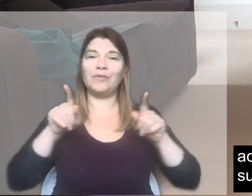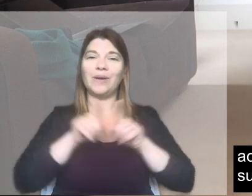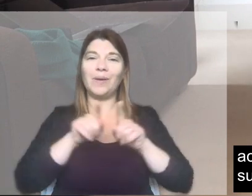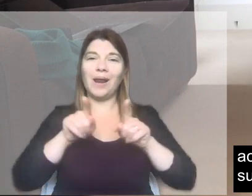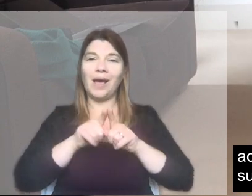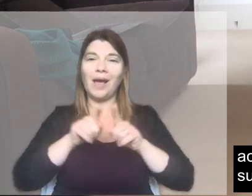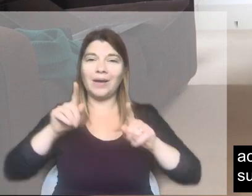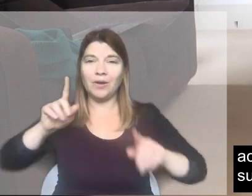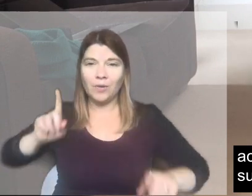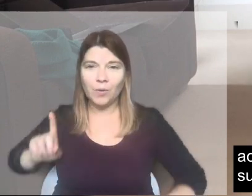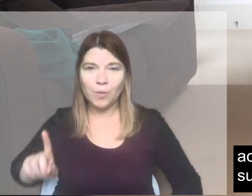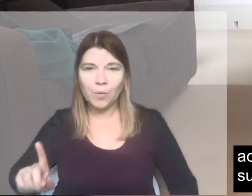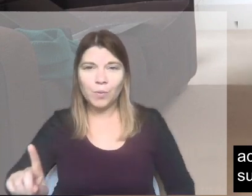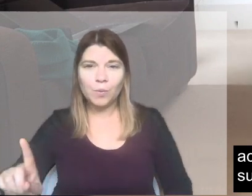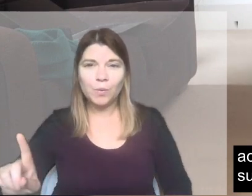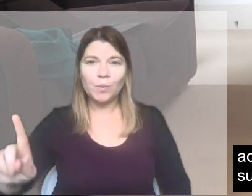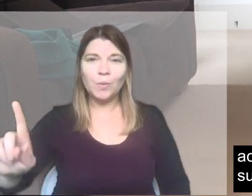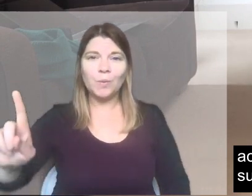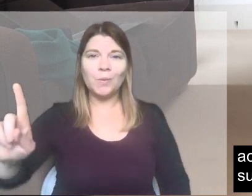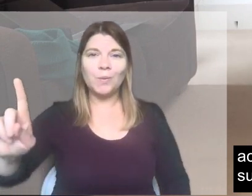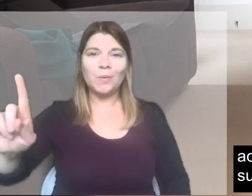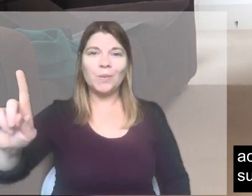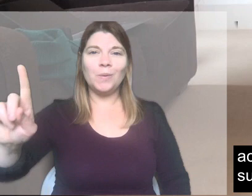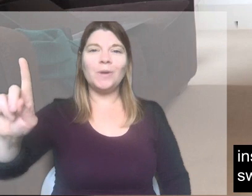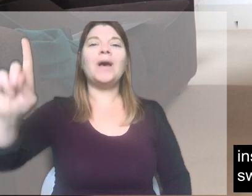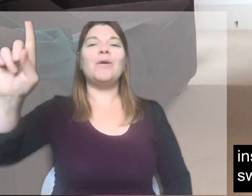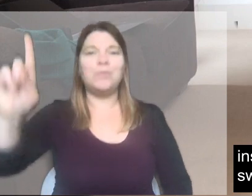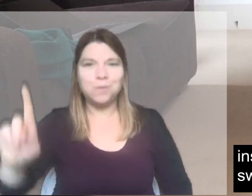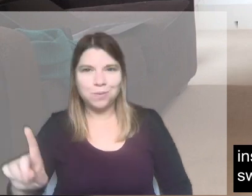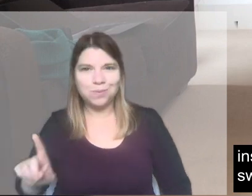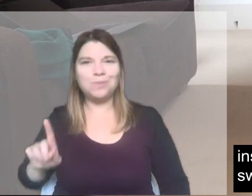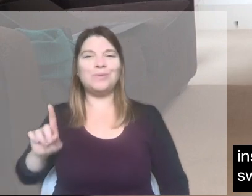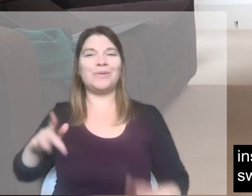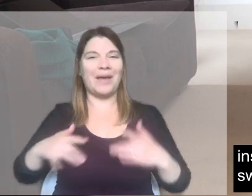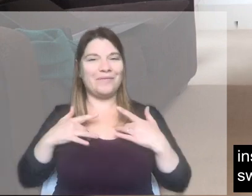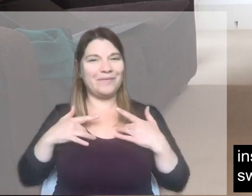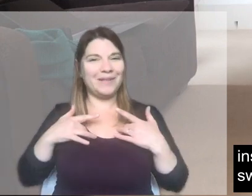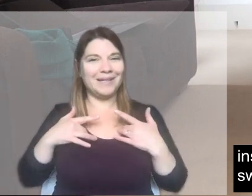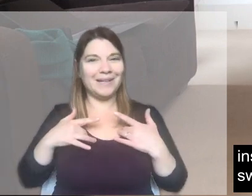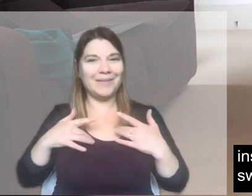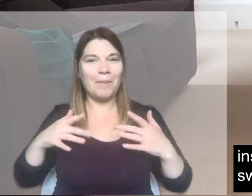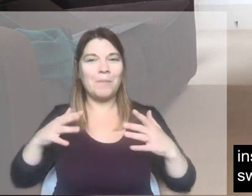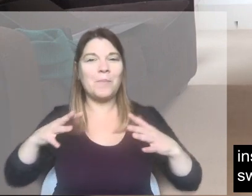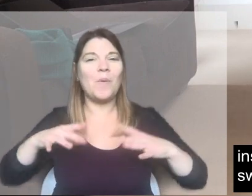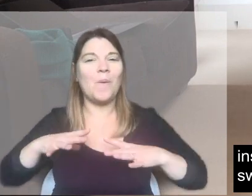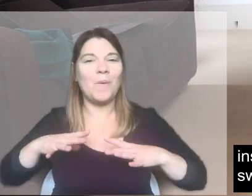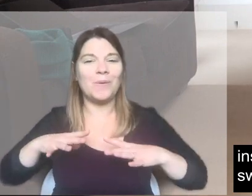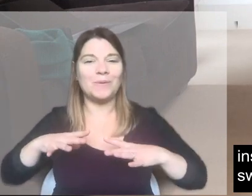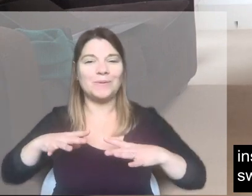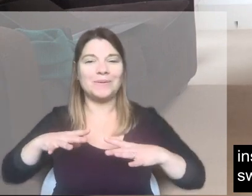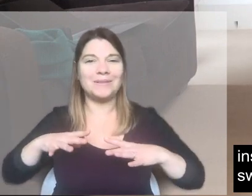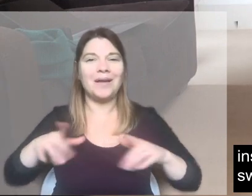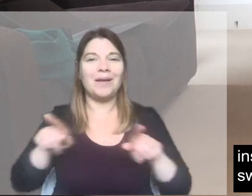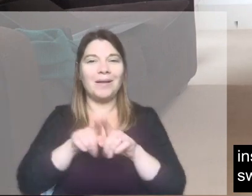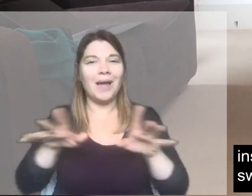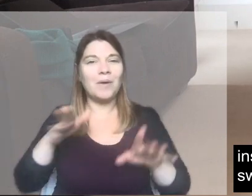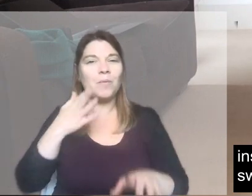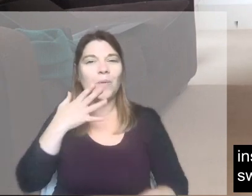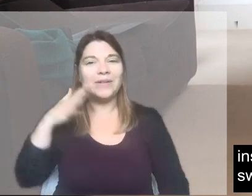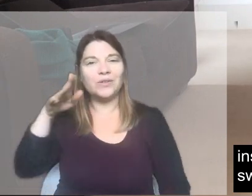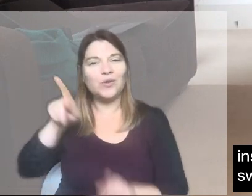drop, and catch. So for instance, if I think of a child on a swing, they push themselves